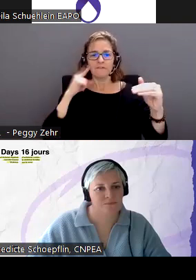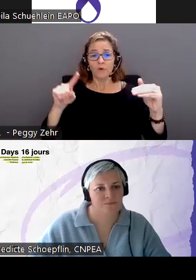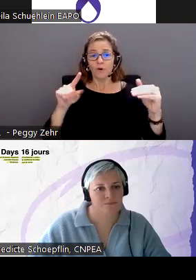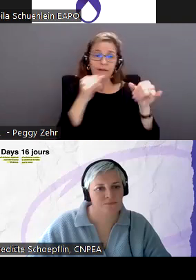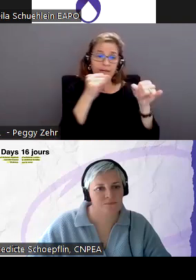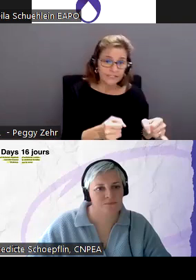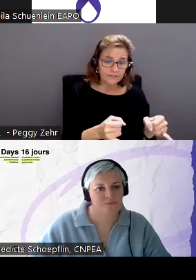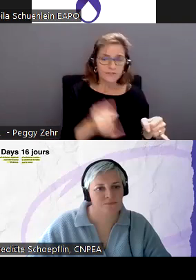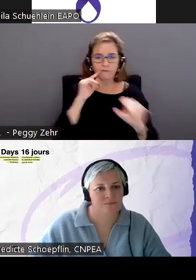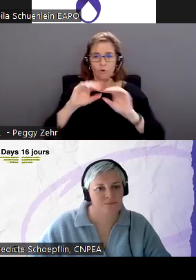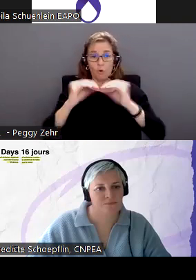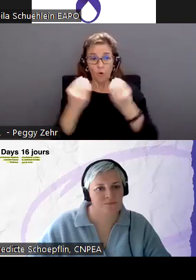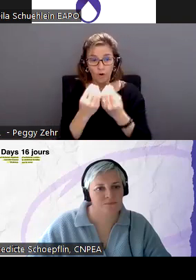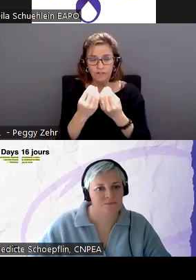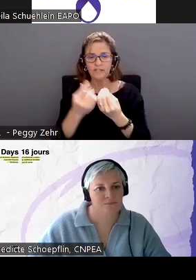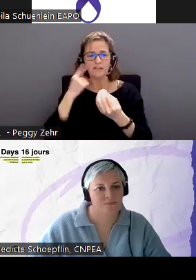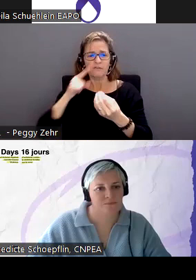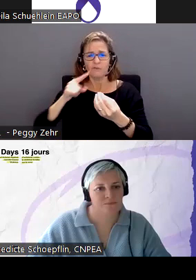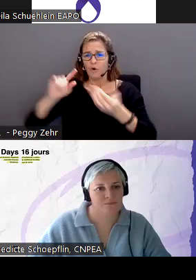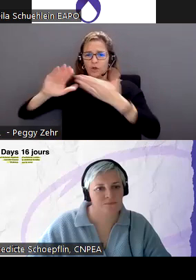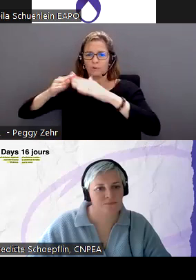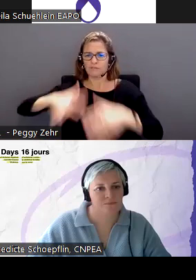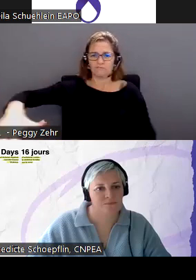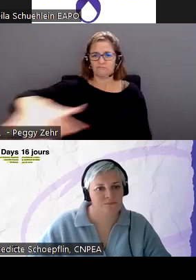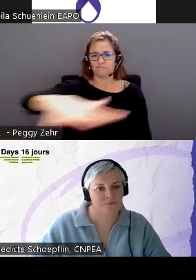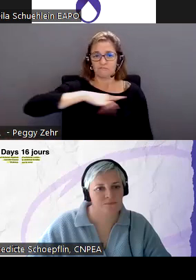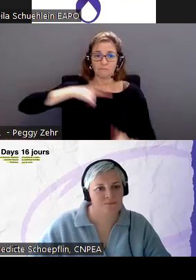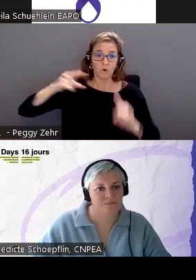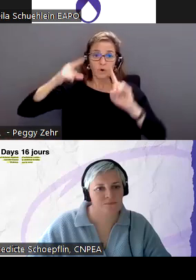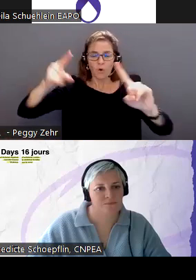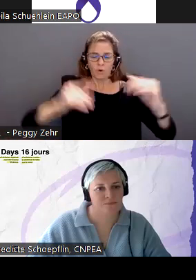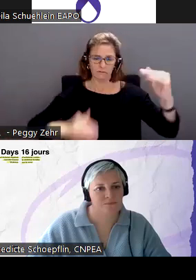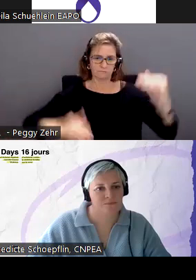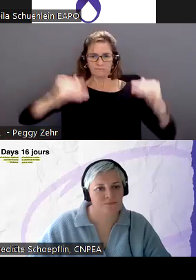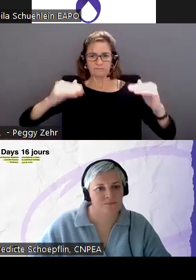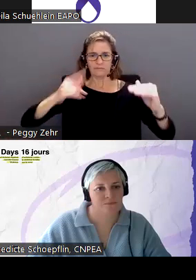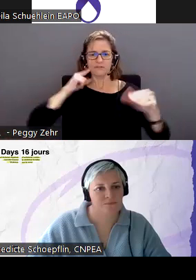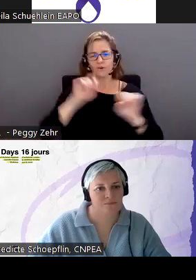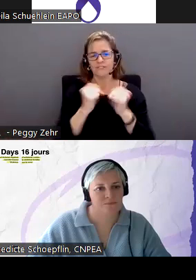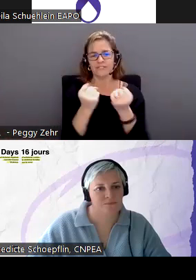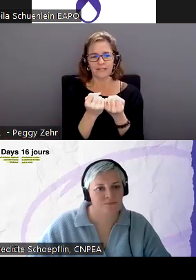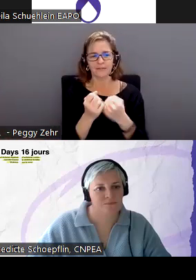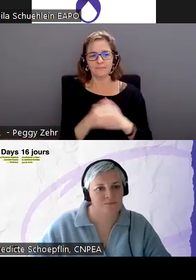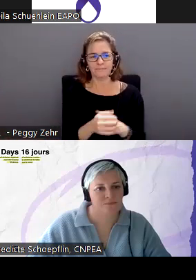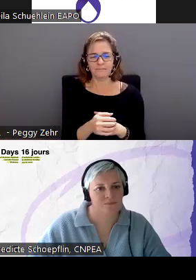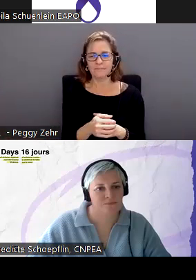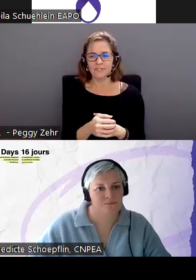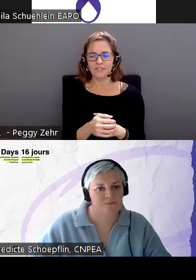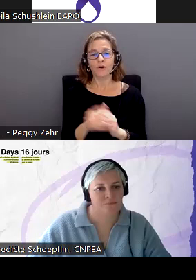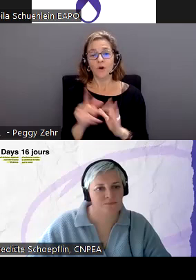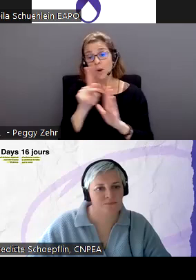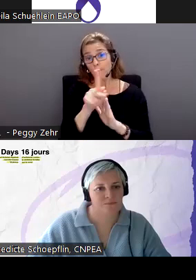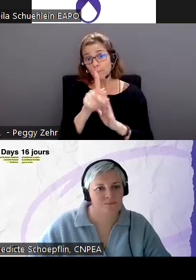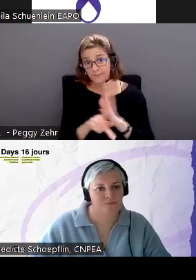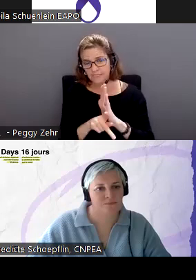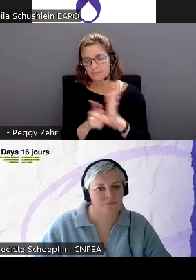sectors and community levels, ultimately at a societal level. So these are the principles, these are the sort of the operating